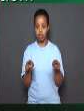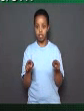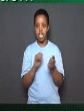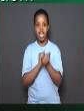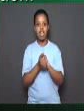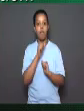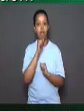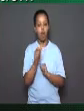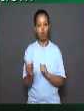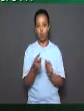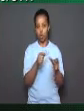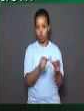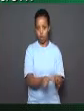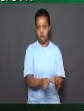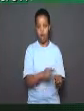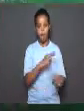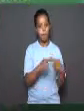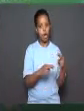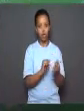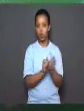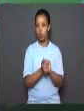unaltered by the reaction.